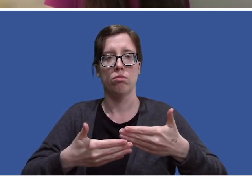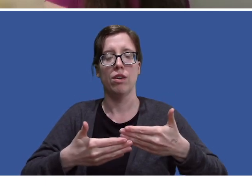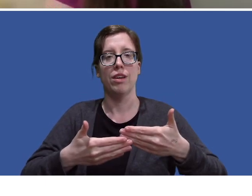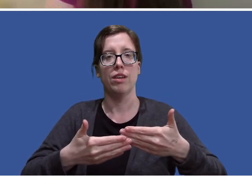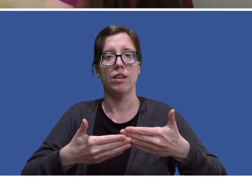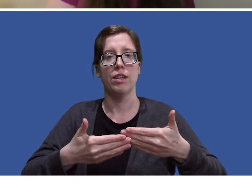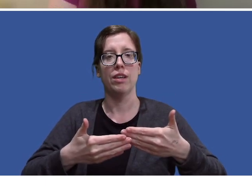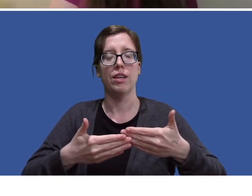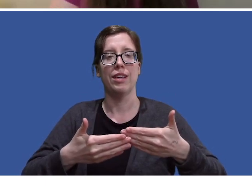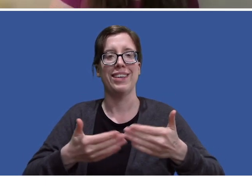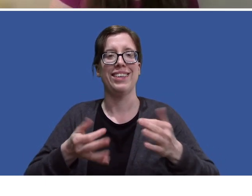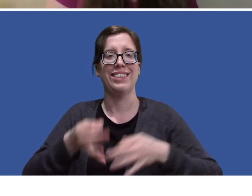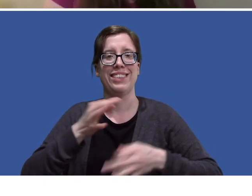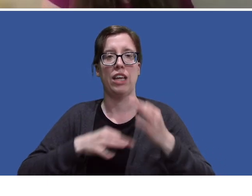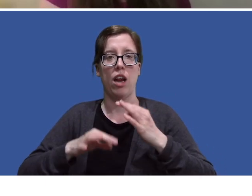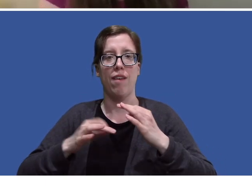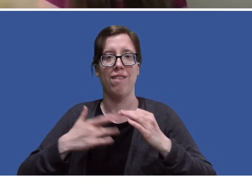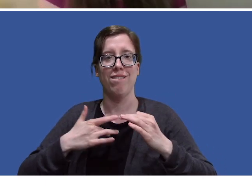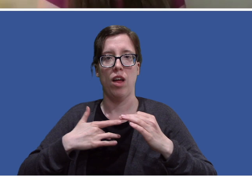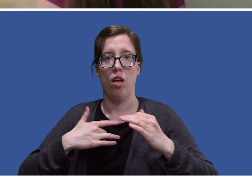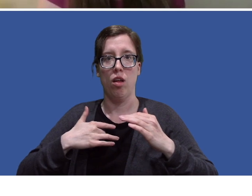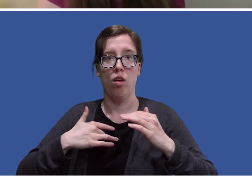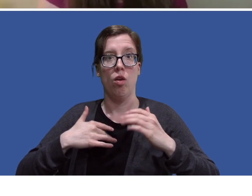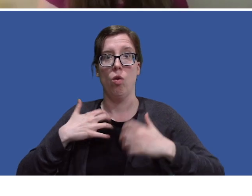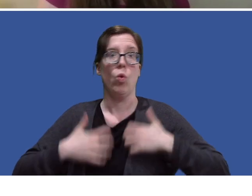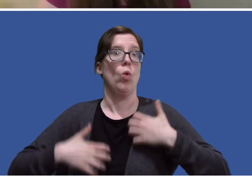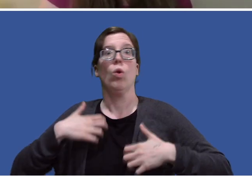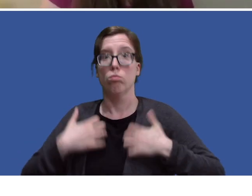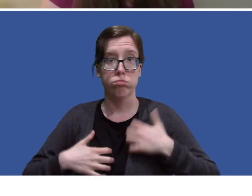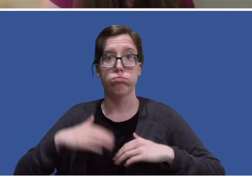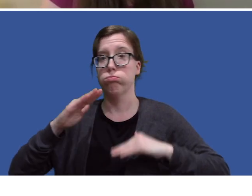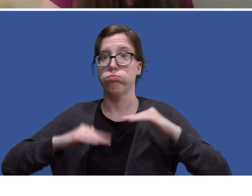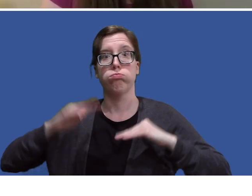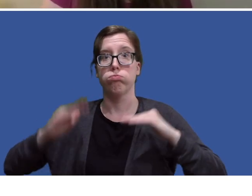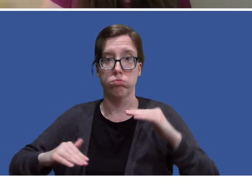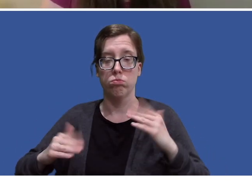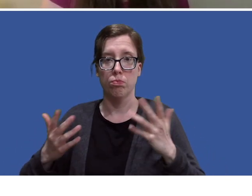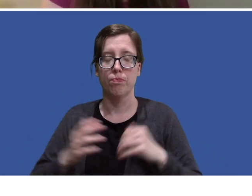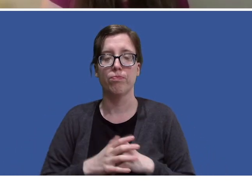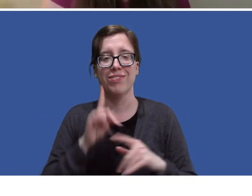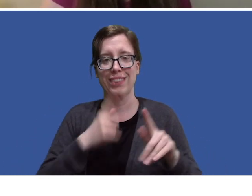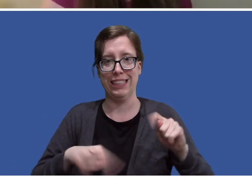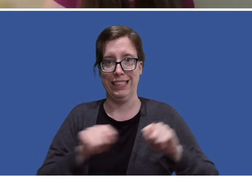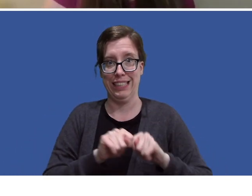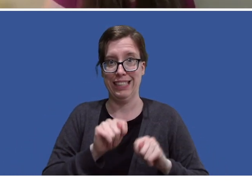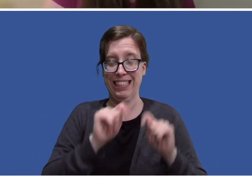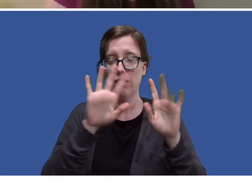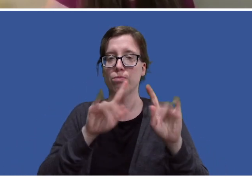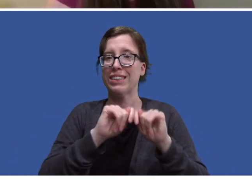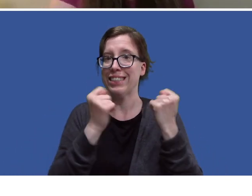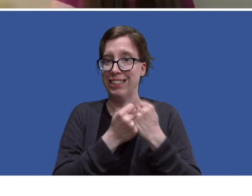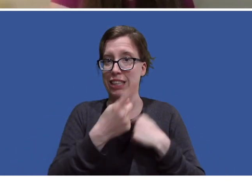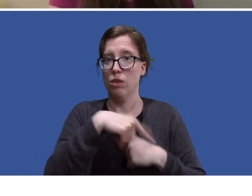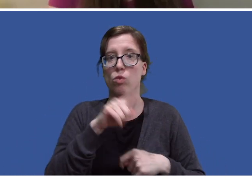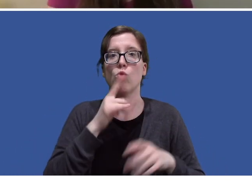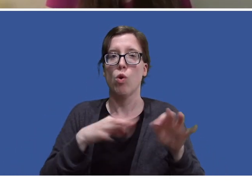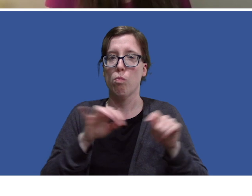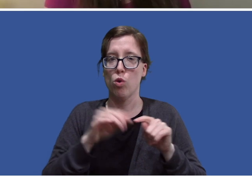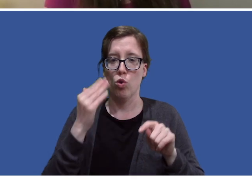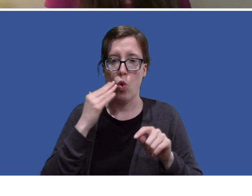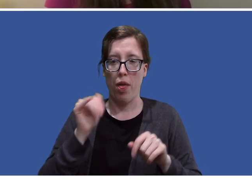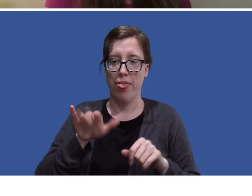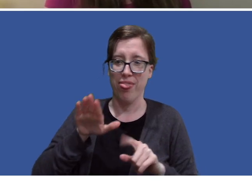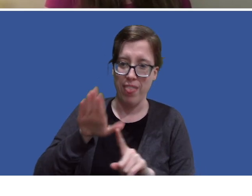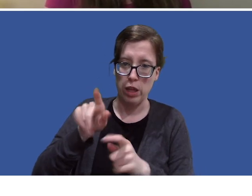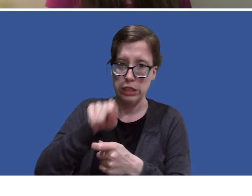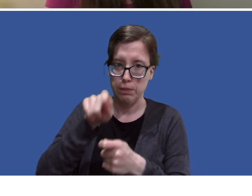As a team, it is important to find what works for the individual student, what might trigger them, and then work together to find the